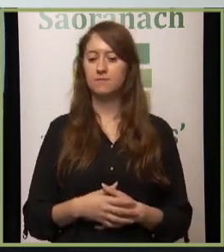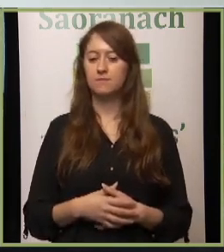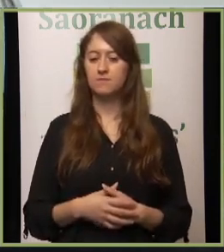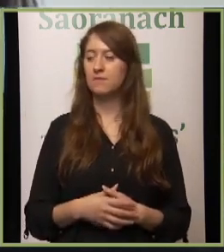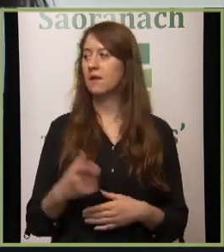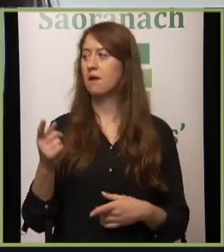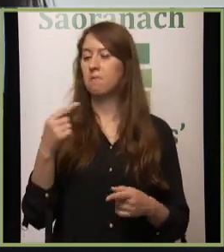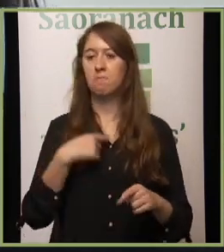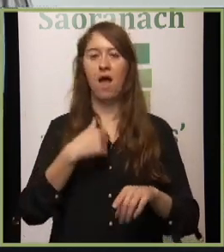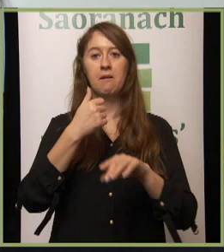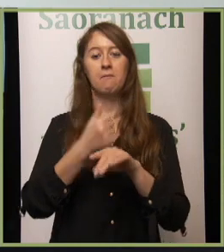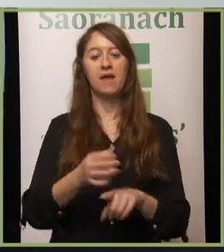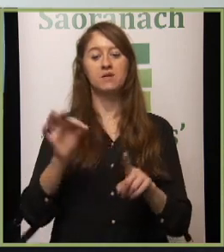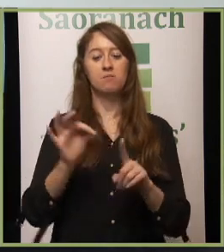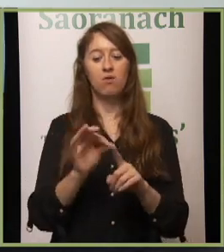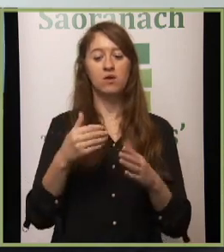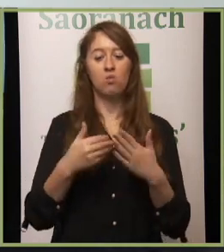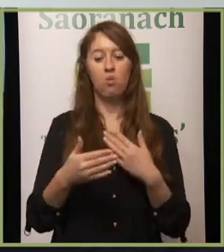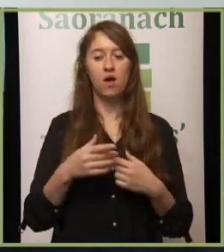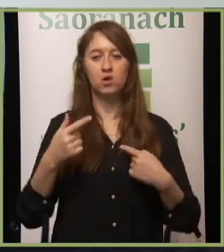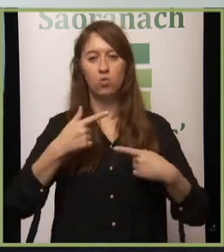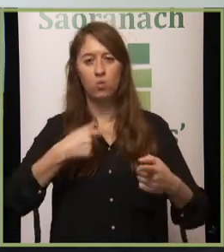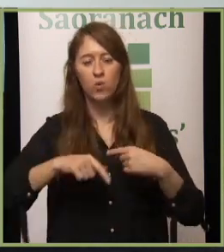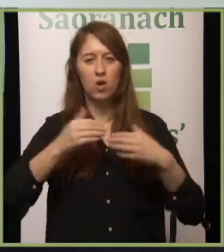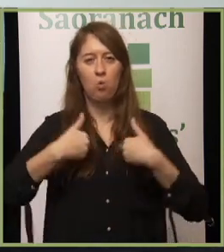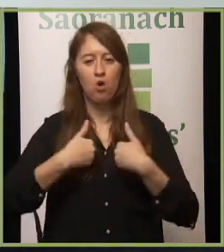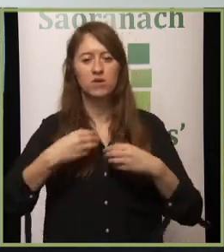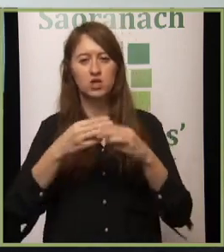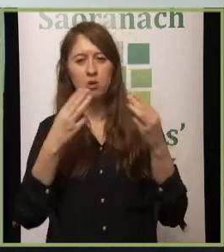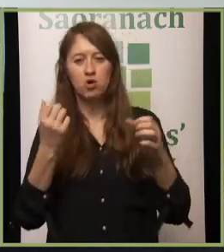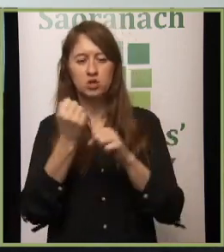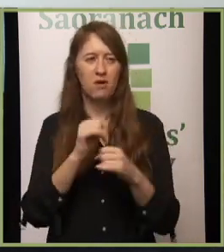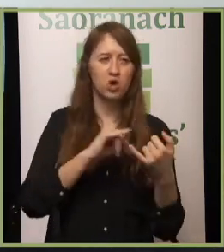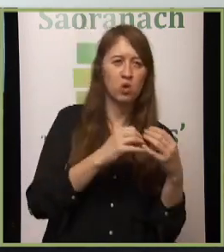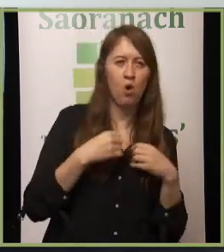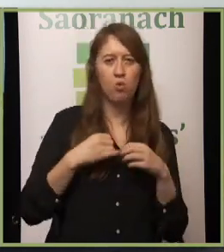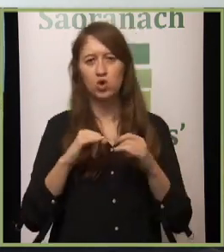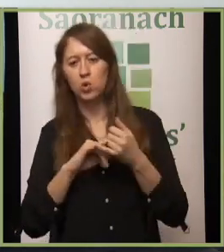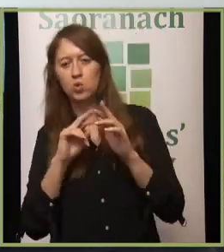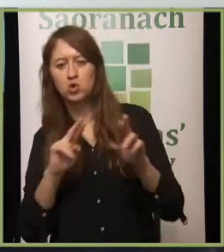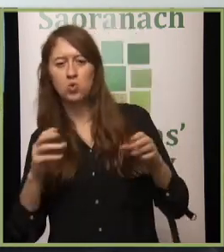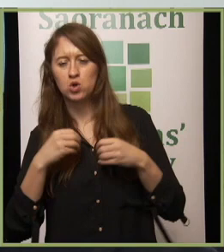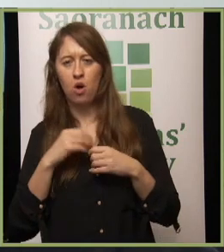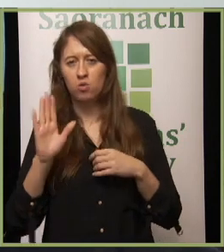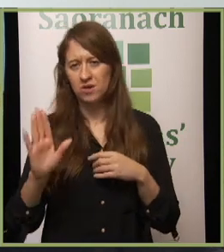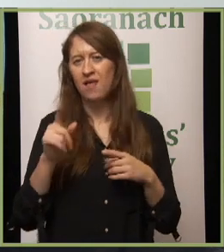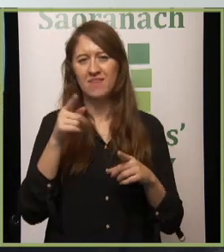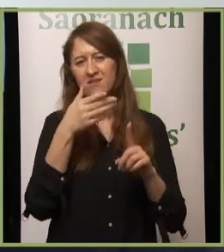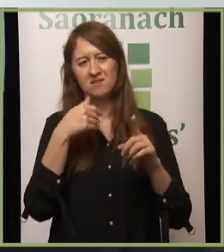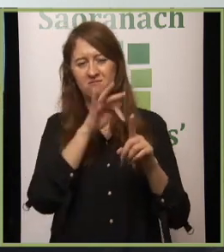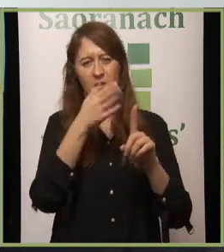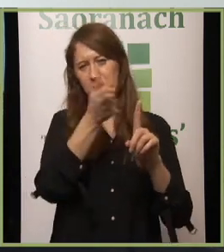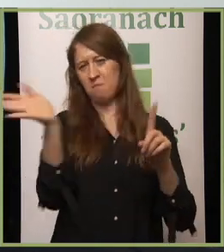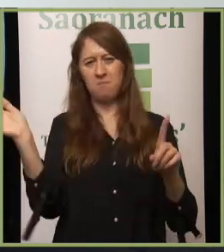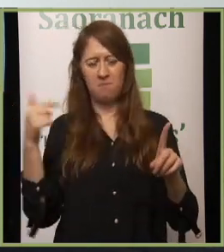My basic point is we're getting caught up about ownership, which is an intractable problem and beyond our terms of reference, and we can't solve it. But